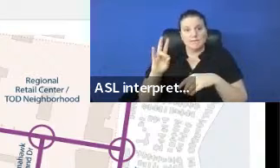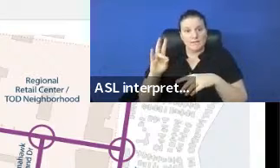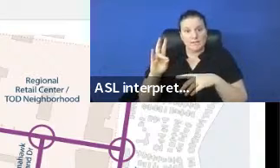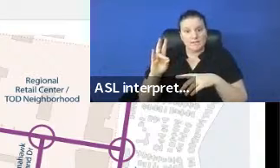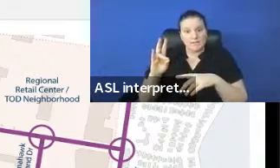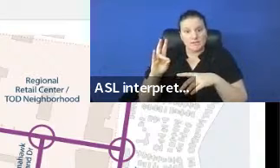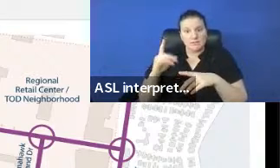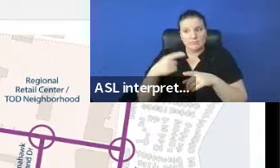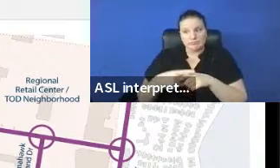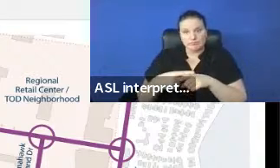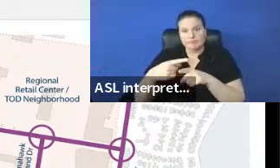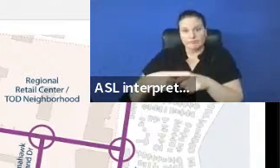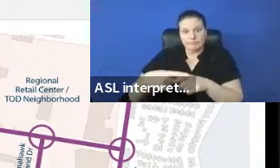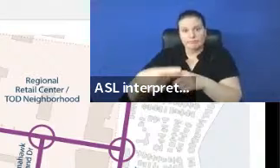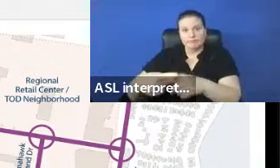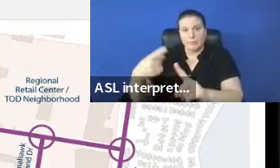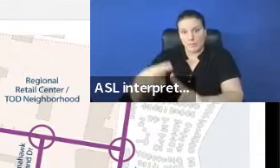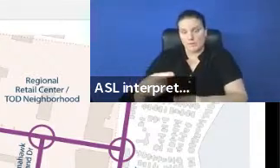points.